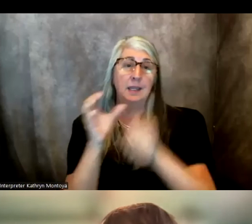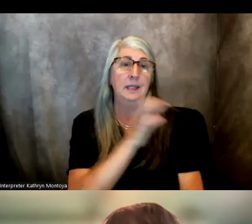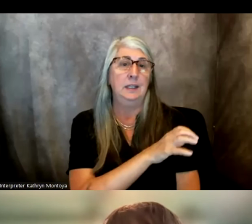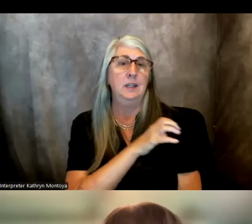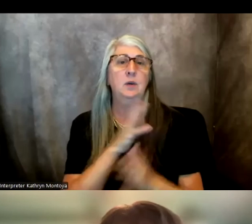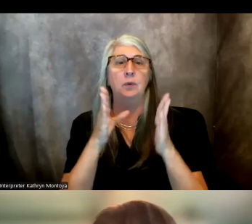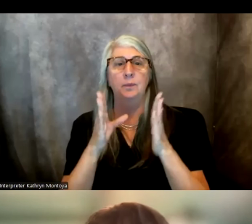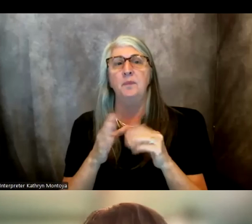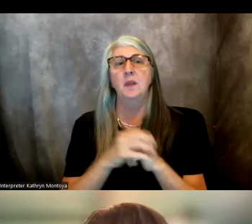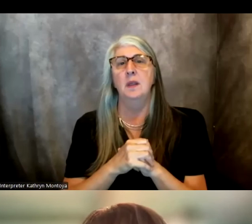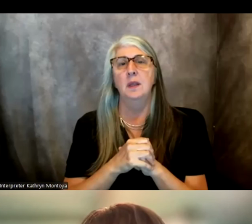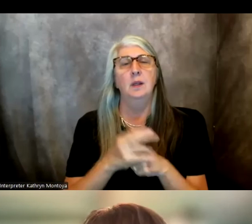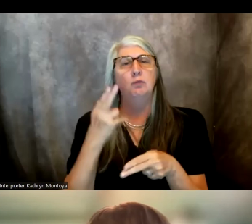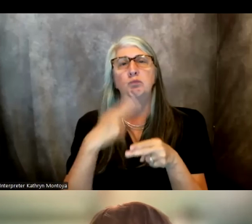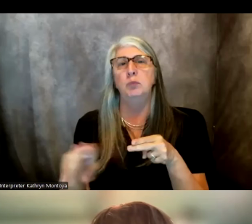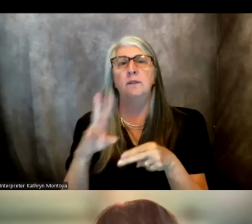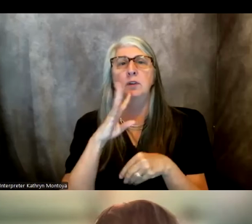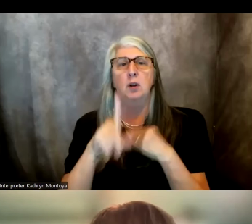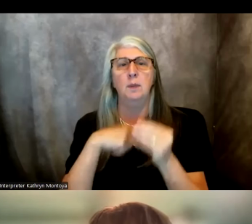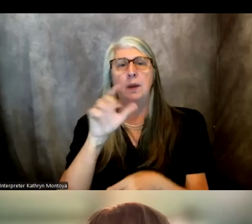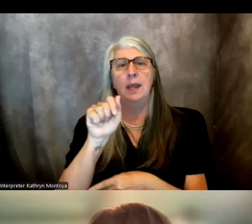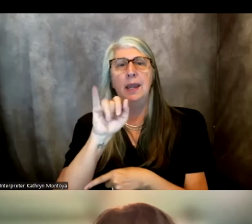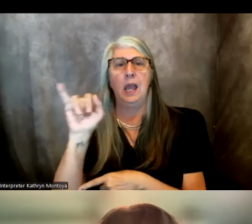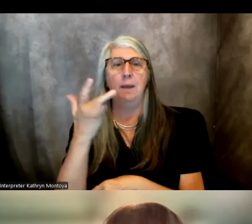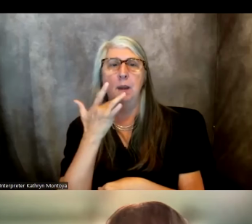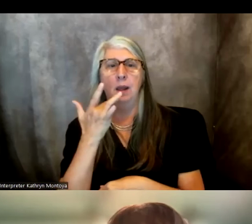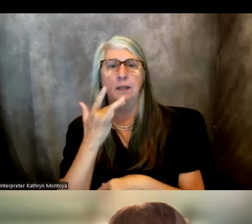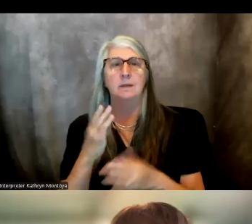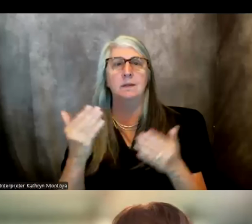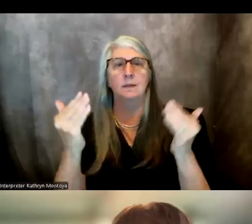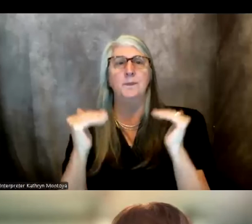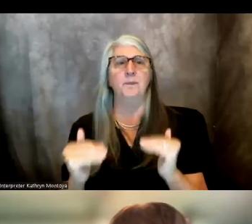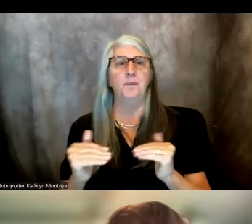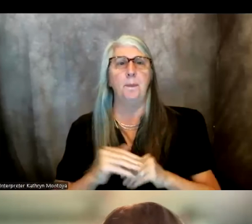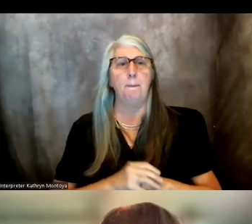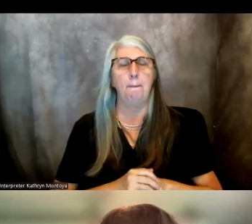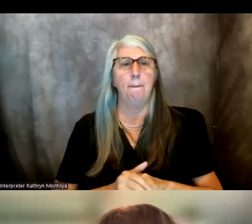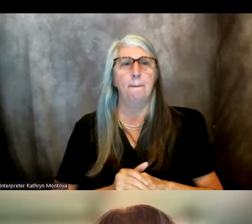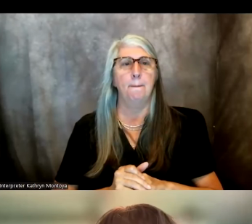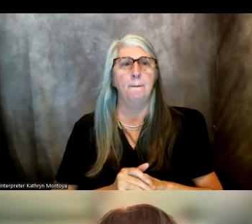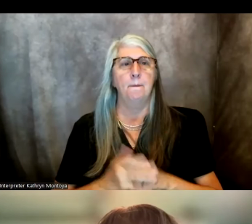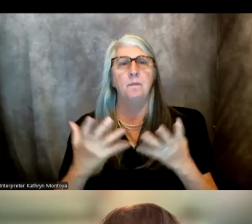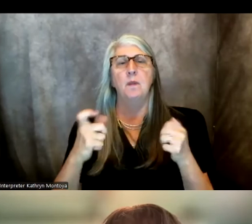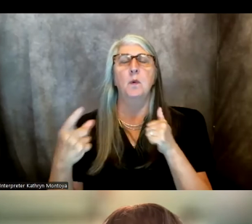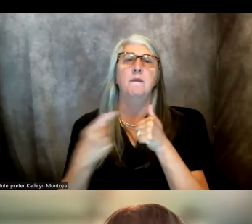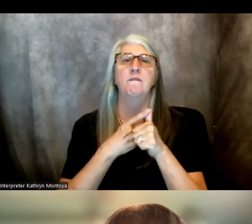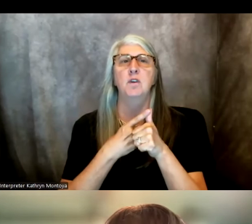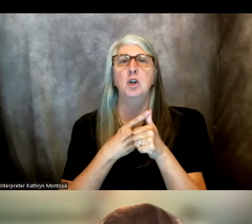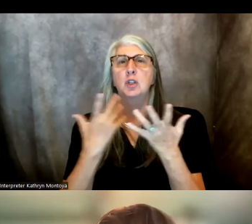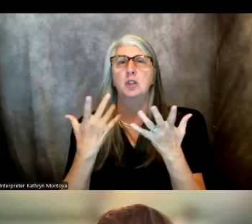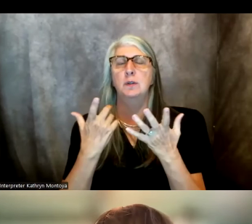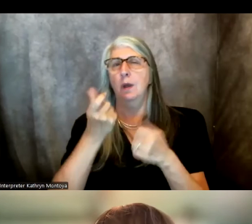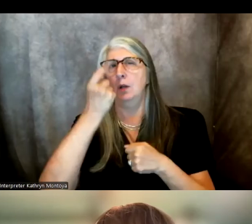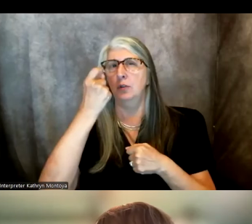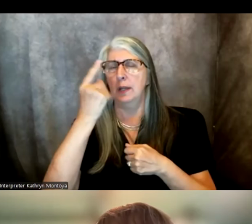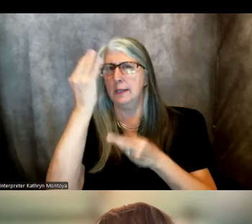to be very briefly talking about AI bias. Next slide, please. I want us to first ground ourselves in thinking about